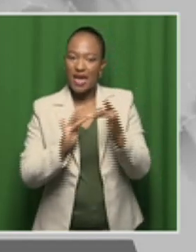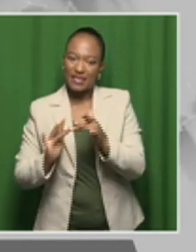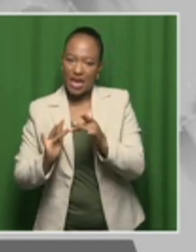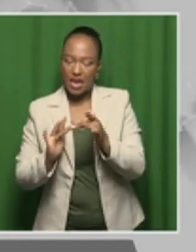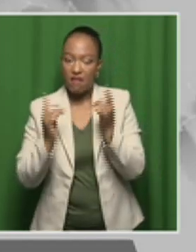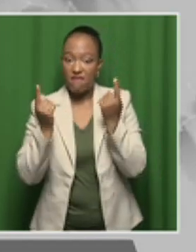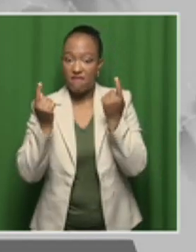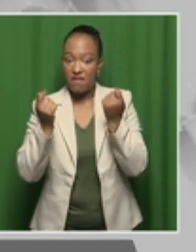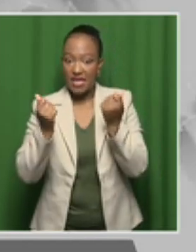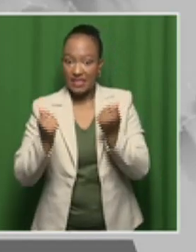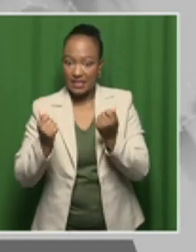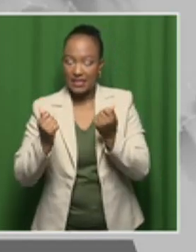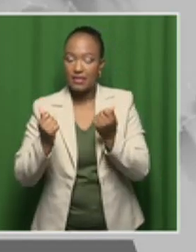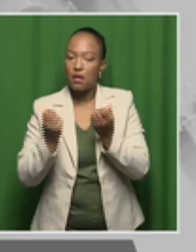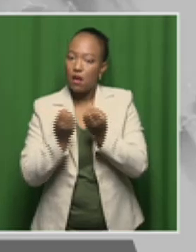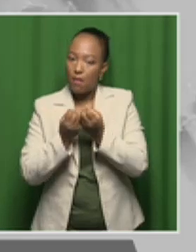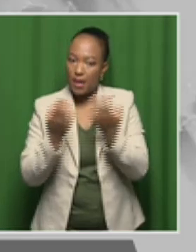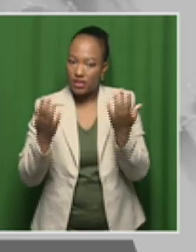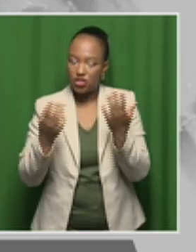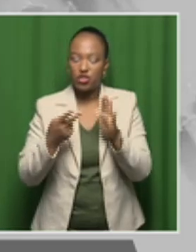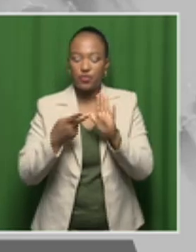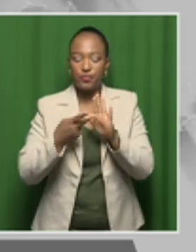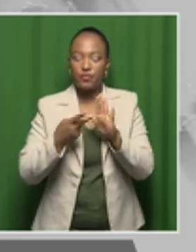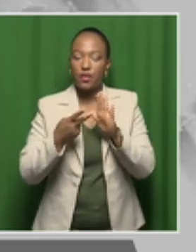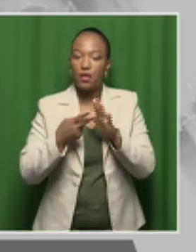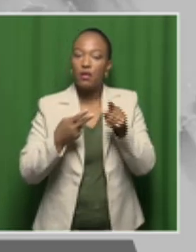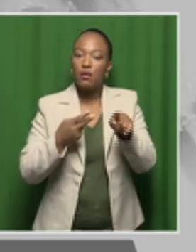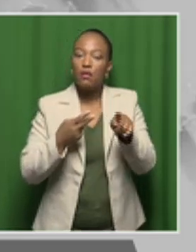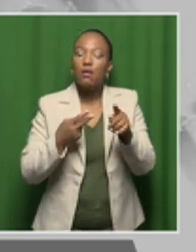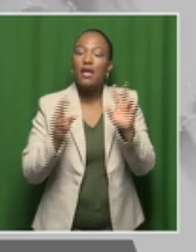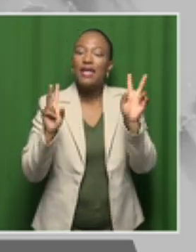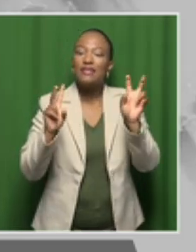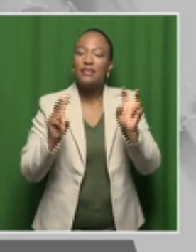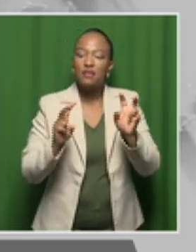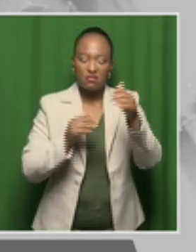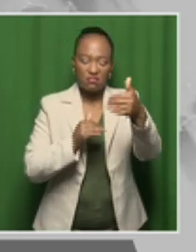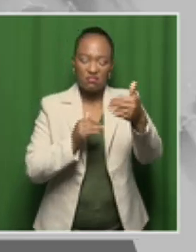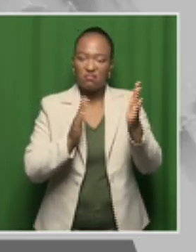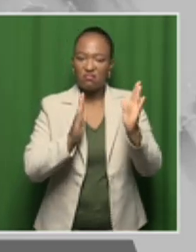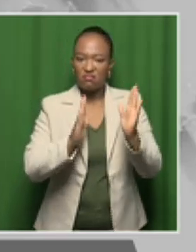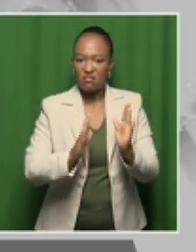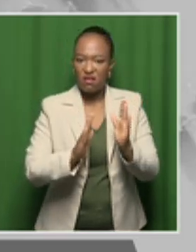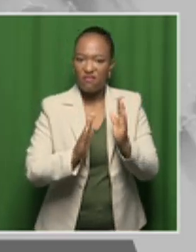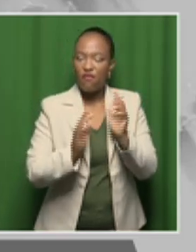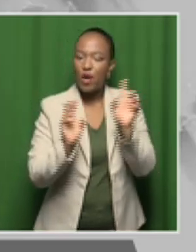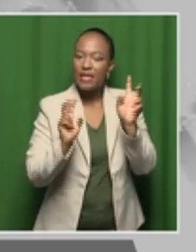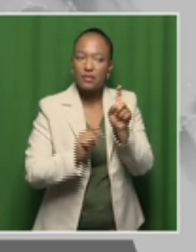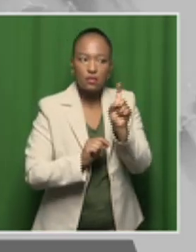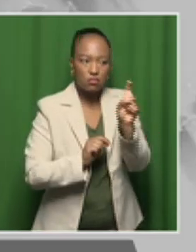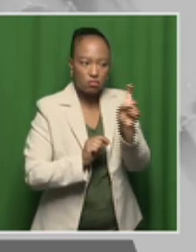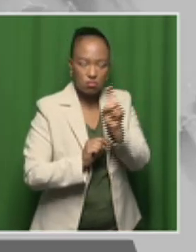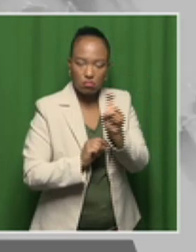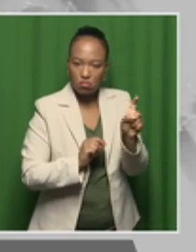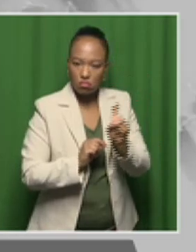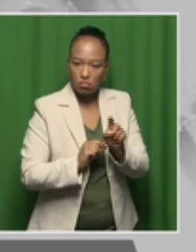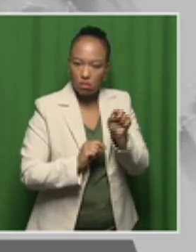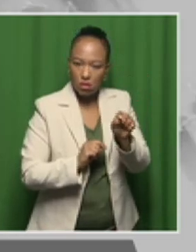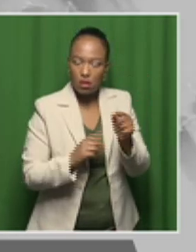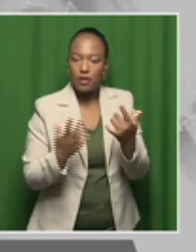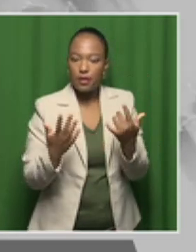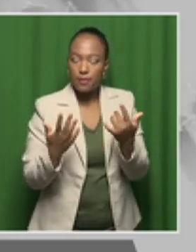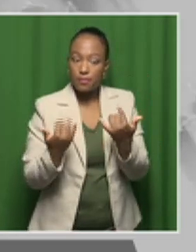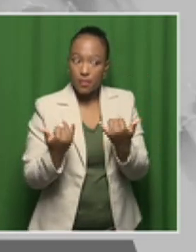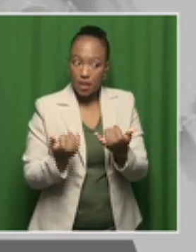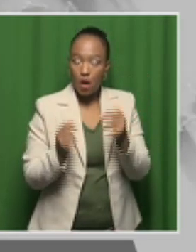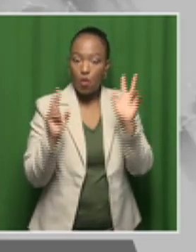well as our meter-related costs. These charges, the decision that Eskom has taken is that